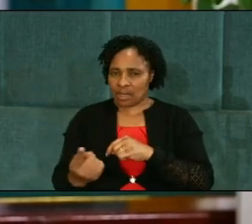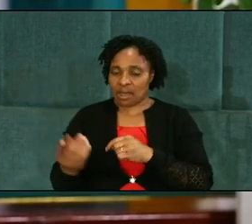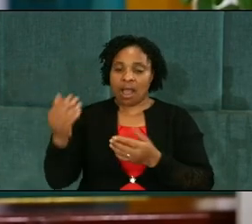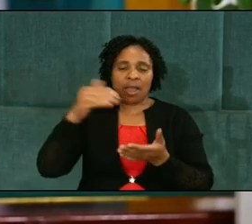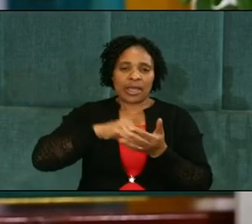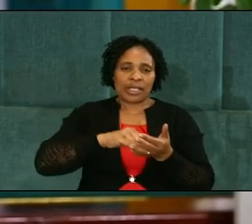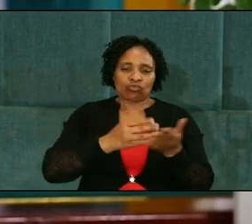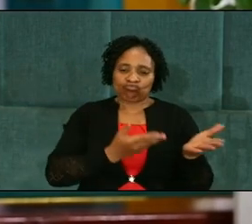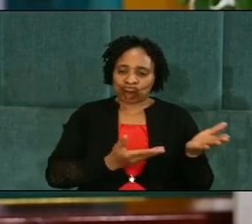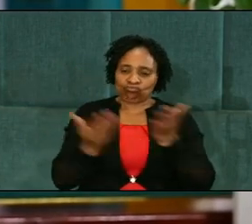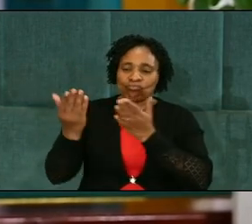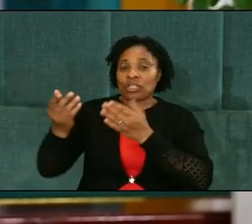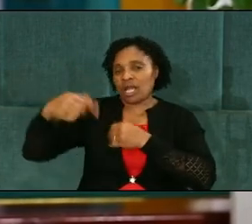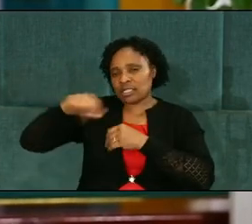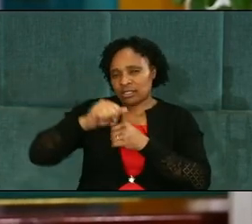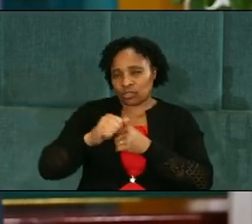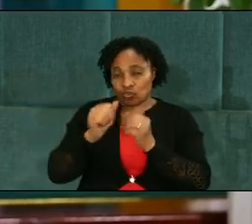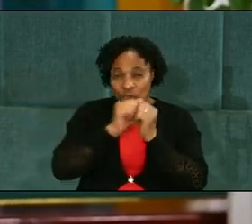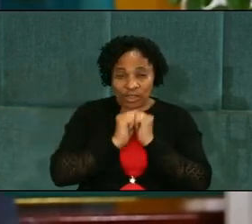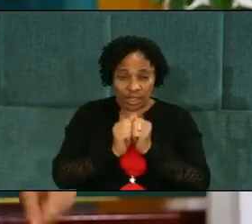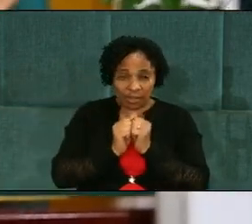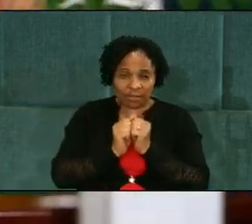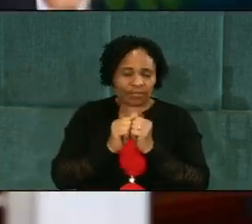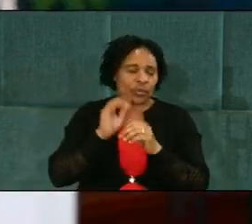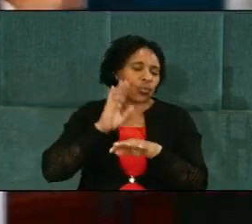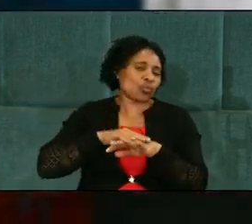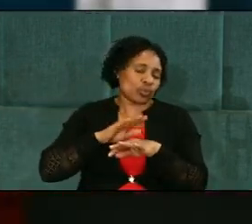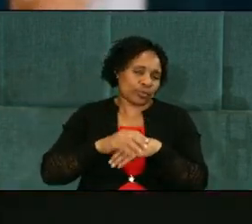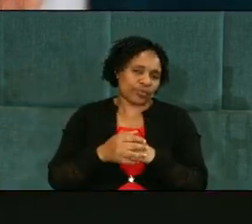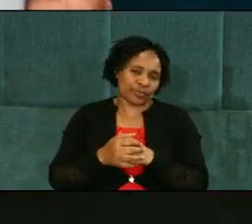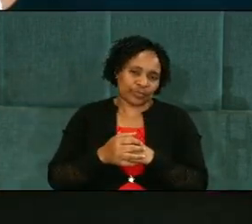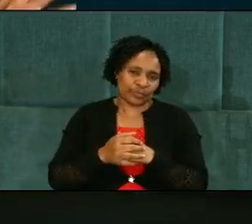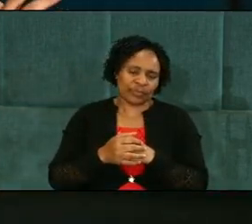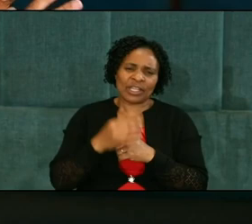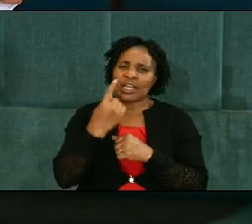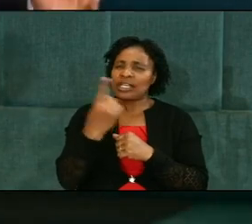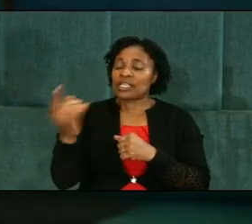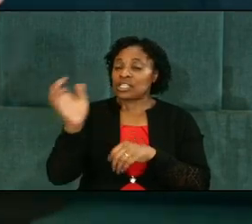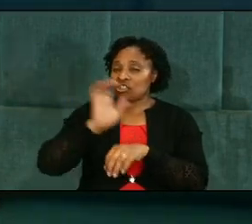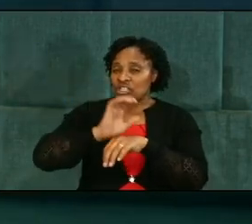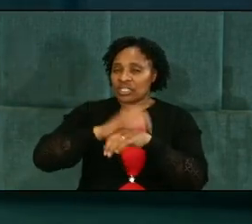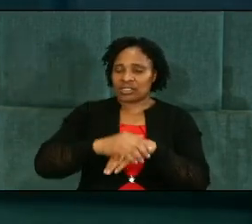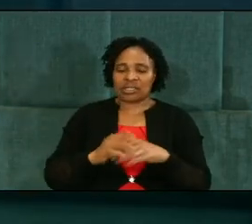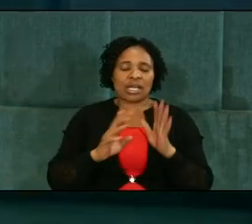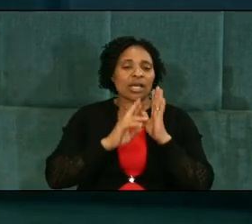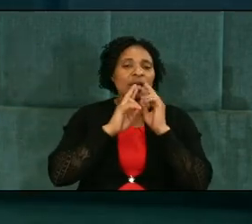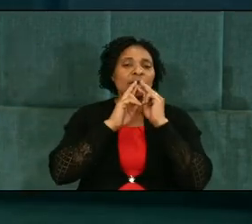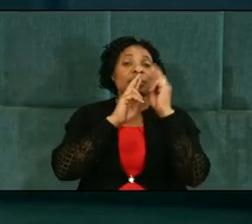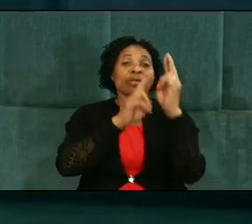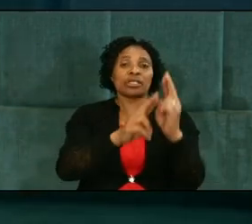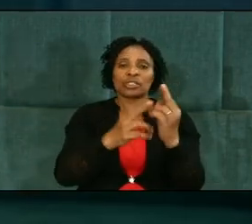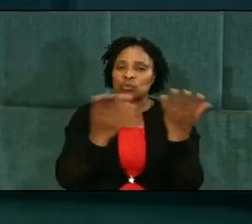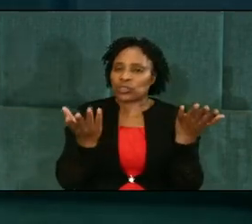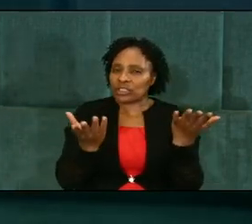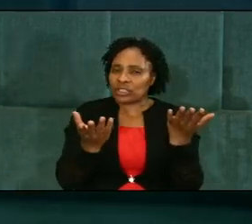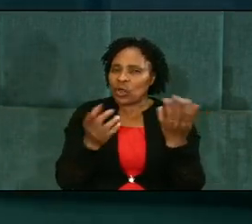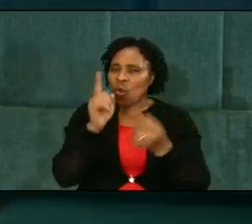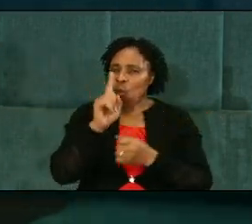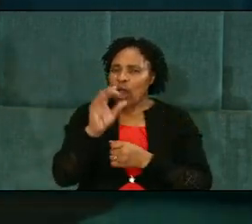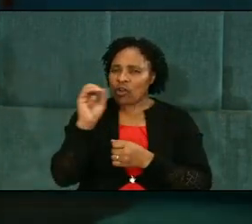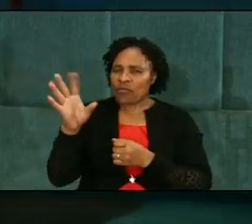us. Are you with me? Good. So each of these churches represents one of those